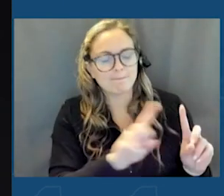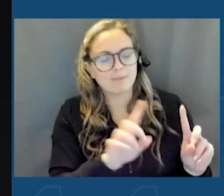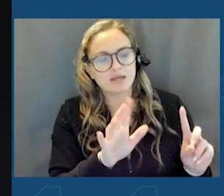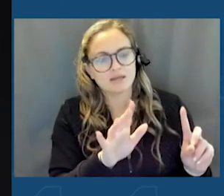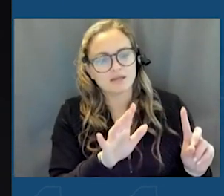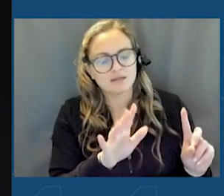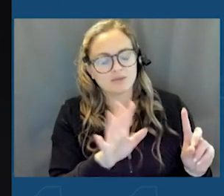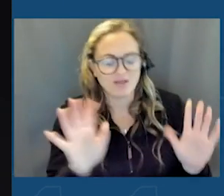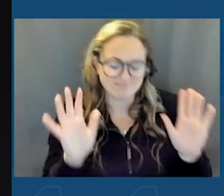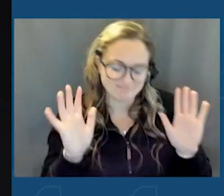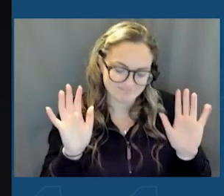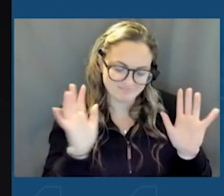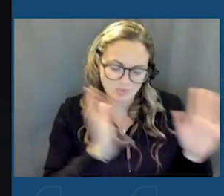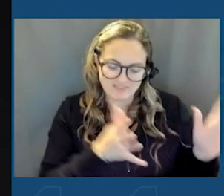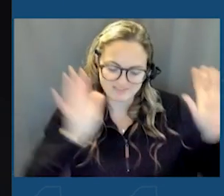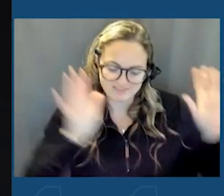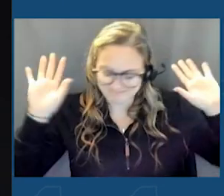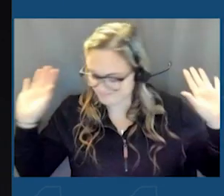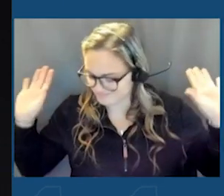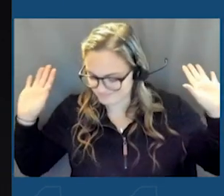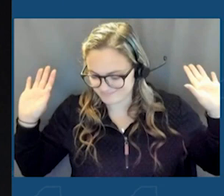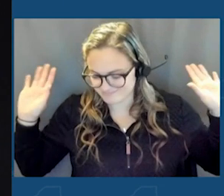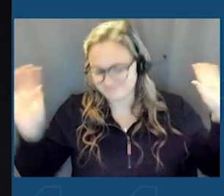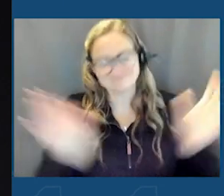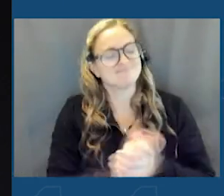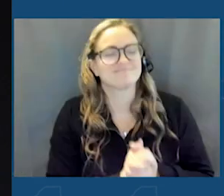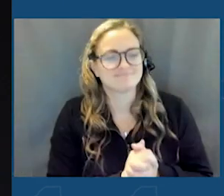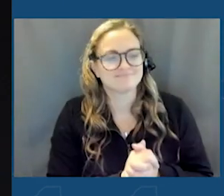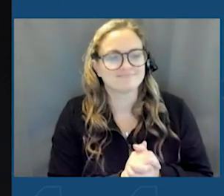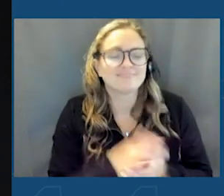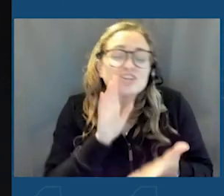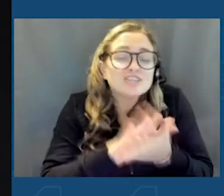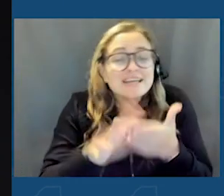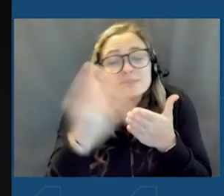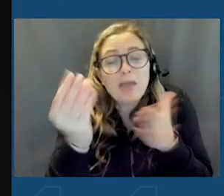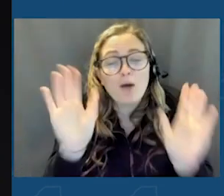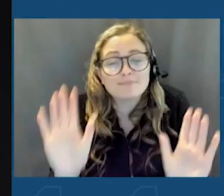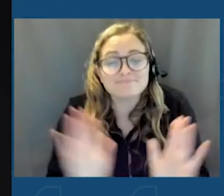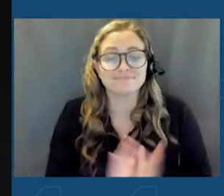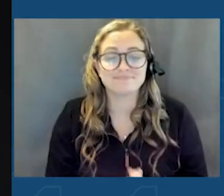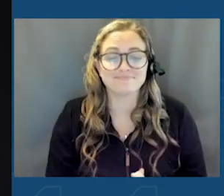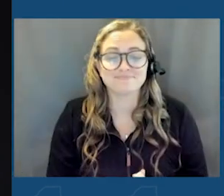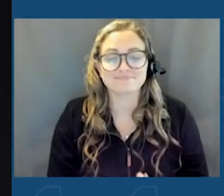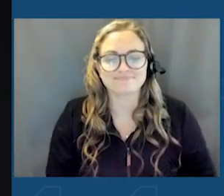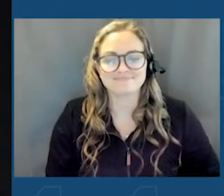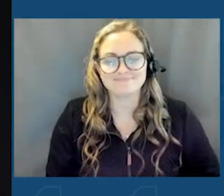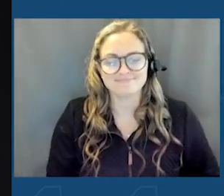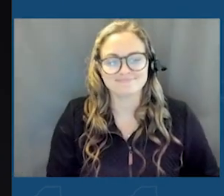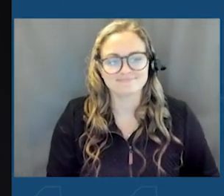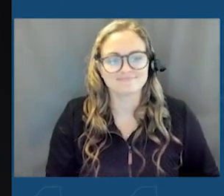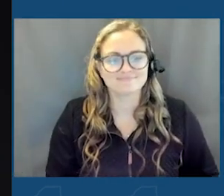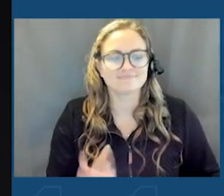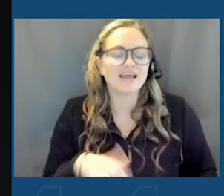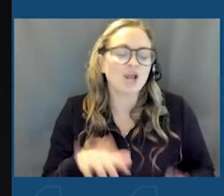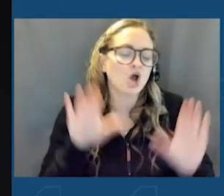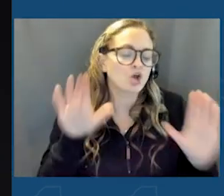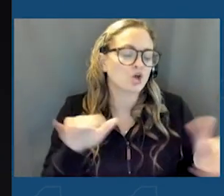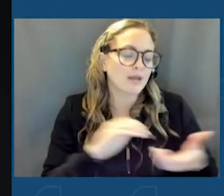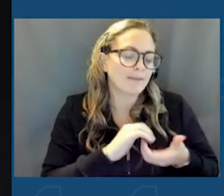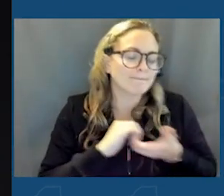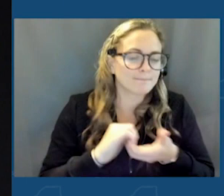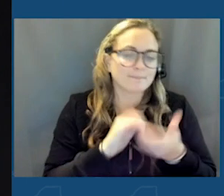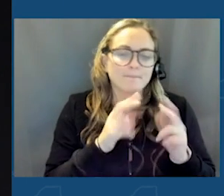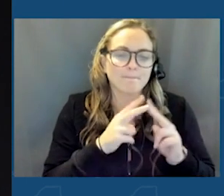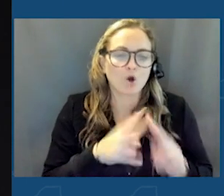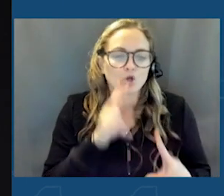we'll leave all that alone. Just nice to be out. And also, our great partners in